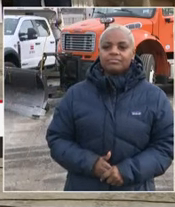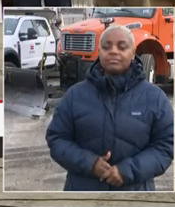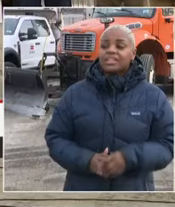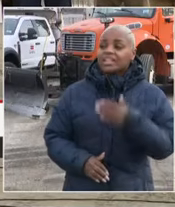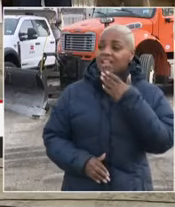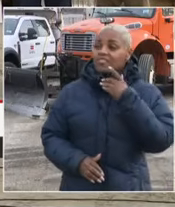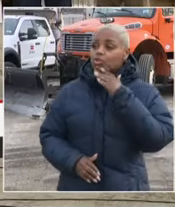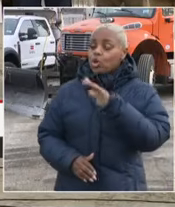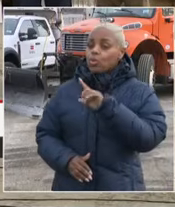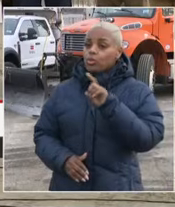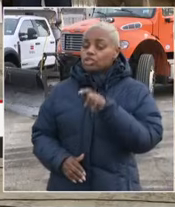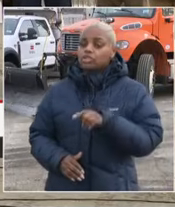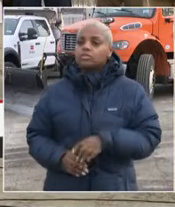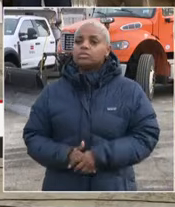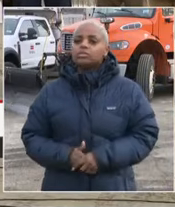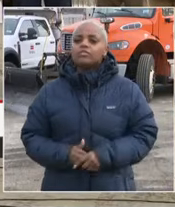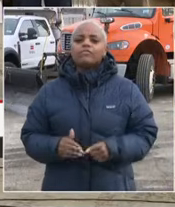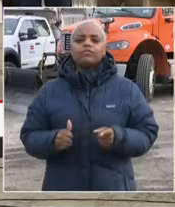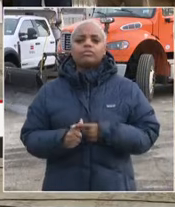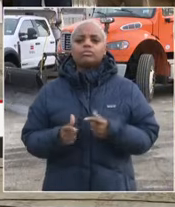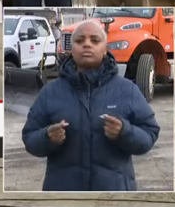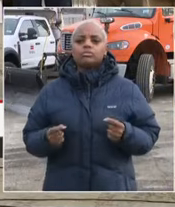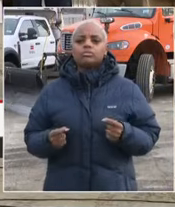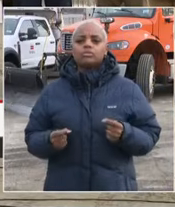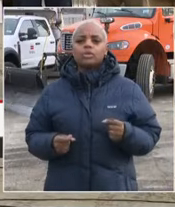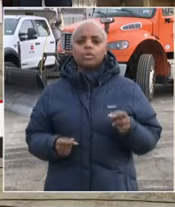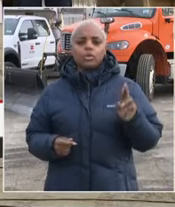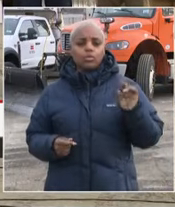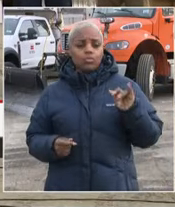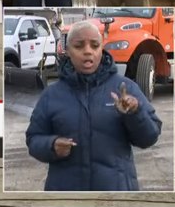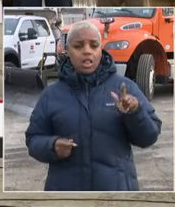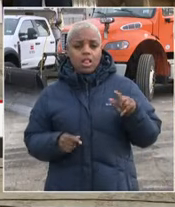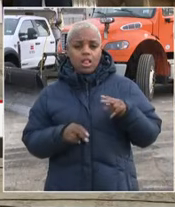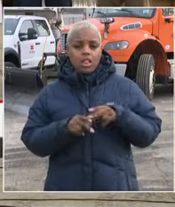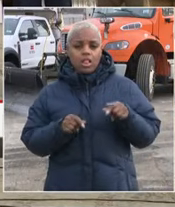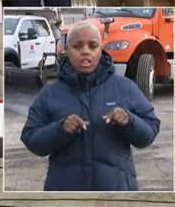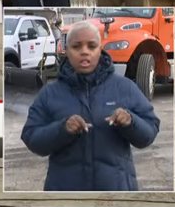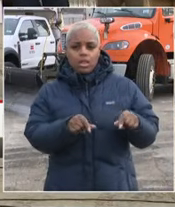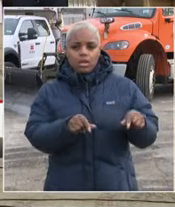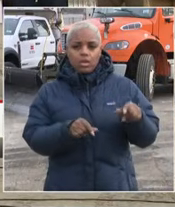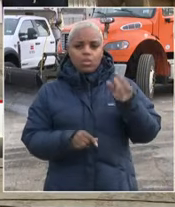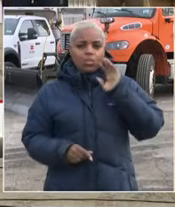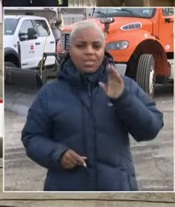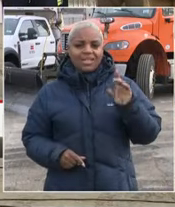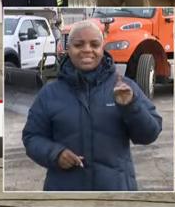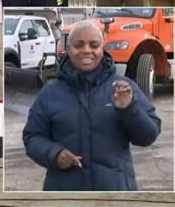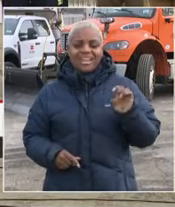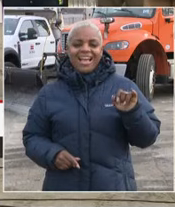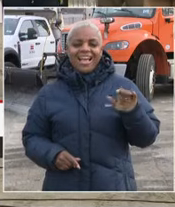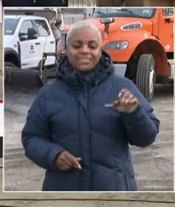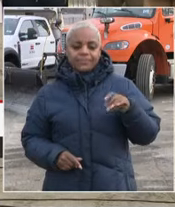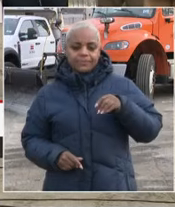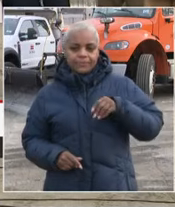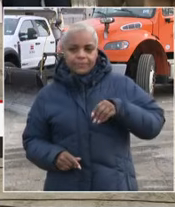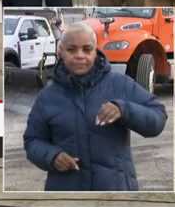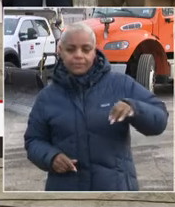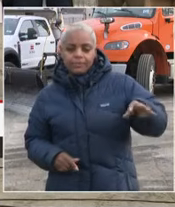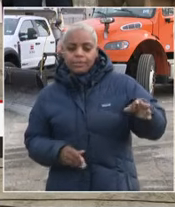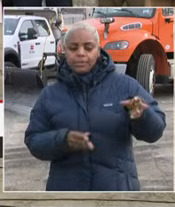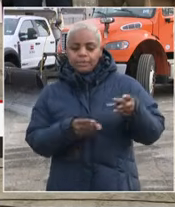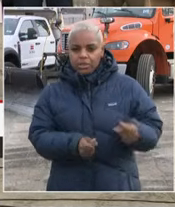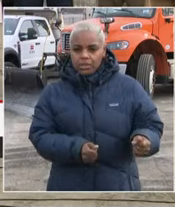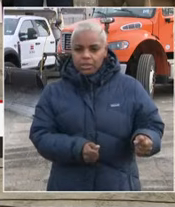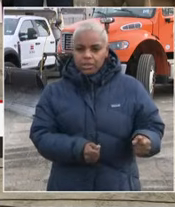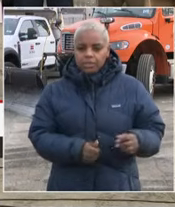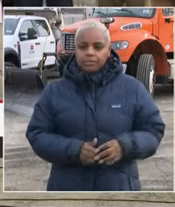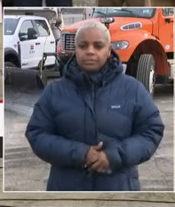which will minimize accumulation. When it gets kind of heavy, we'll have our plow trains out. Not to get too technical, but what we call, if the